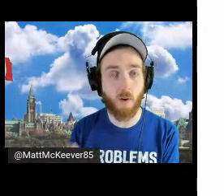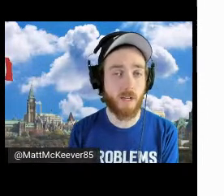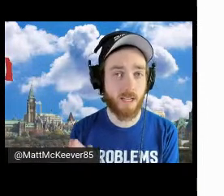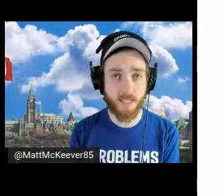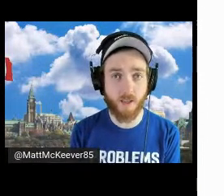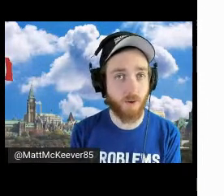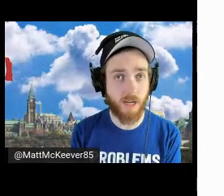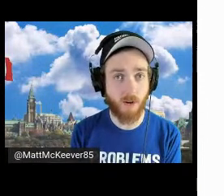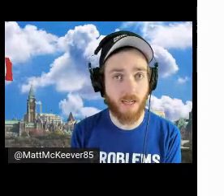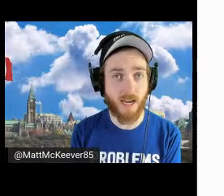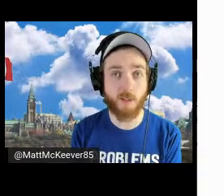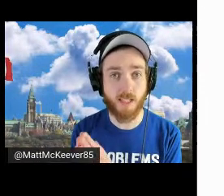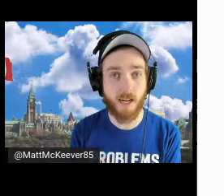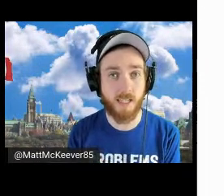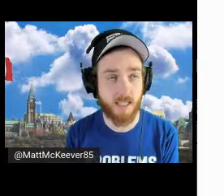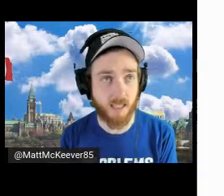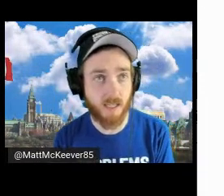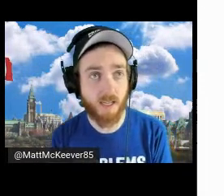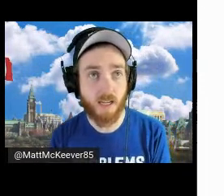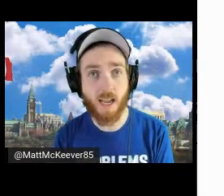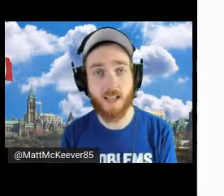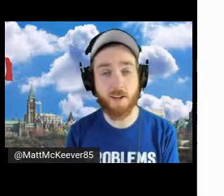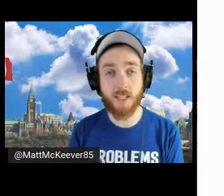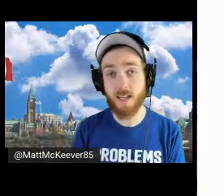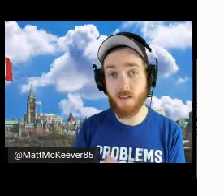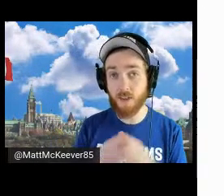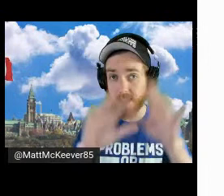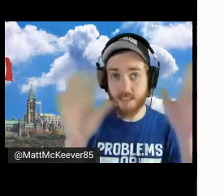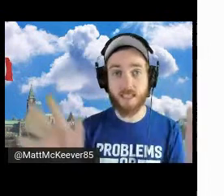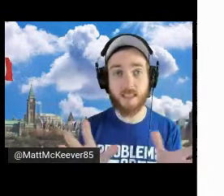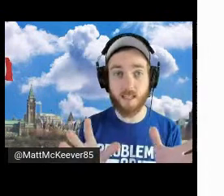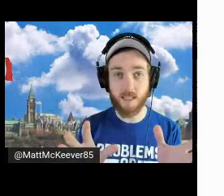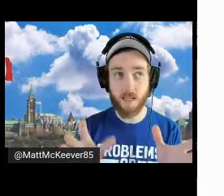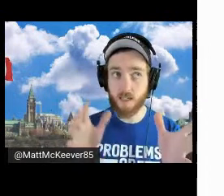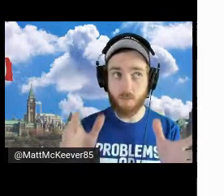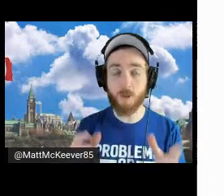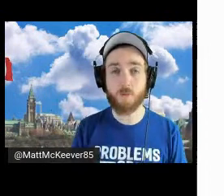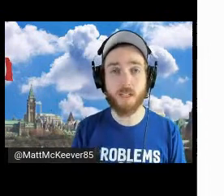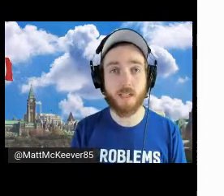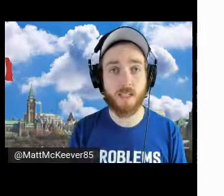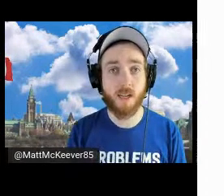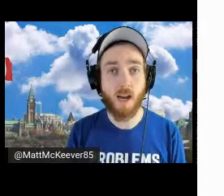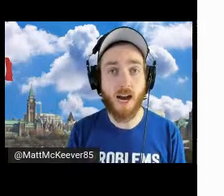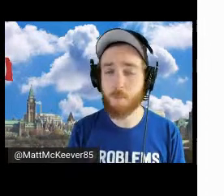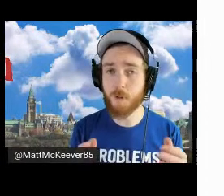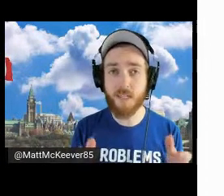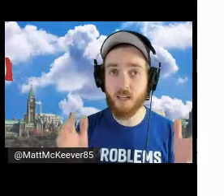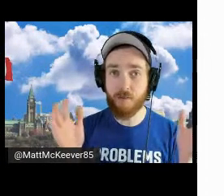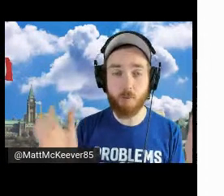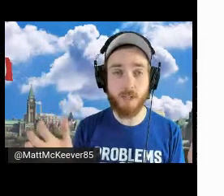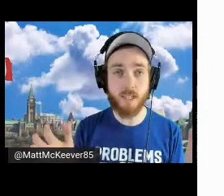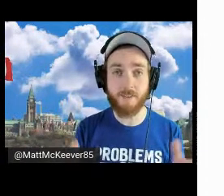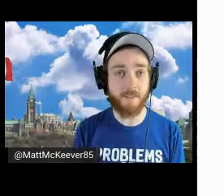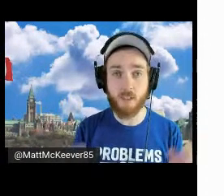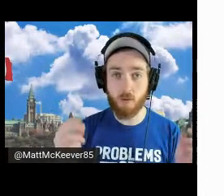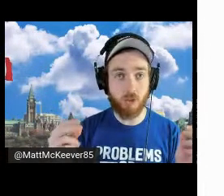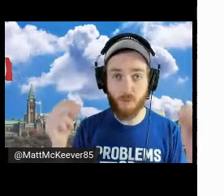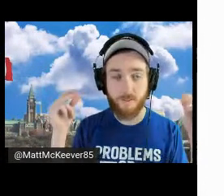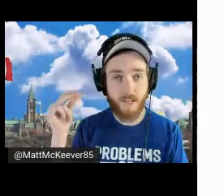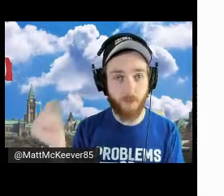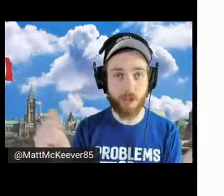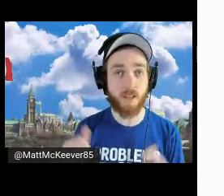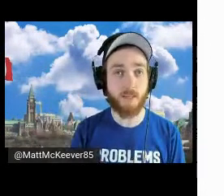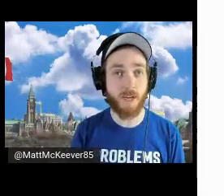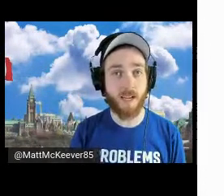Like, going against the grain right now is not easy. And understand, even things like this come with risks. I put myself at risk of having YouTube